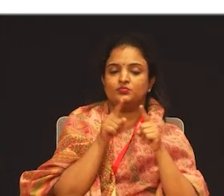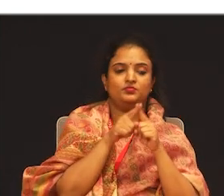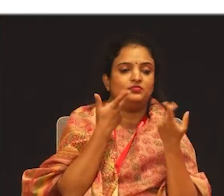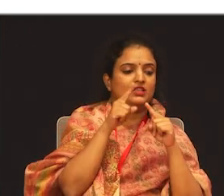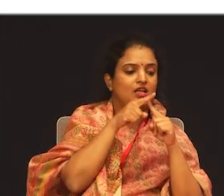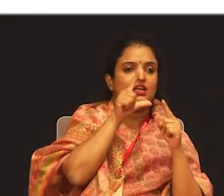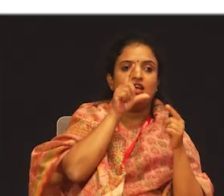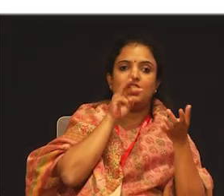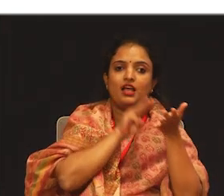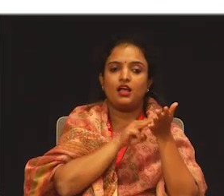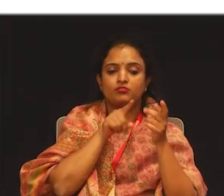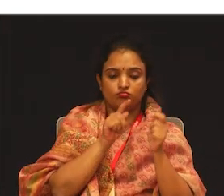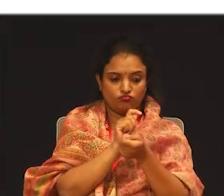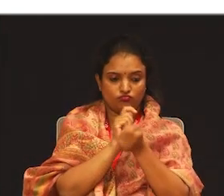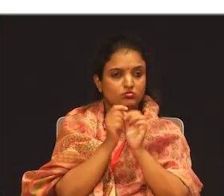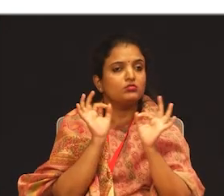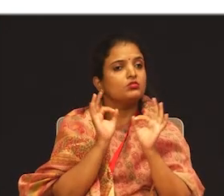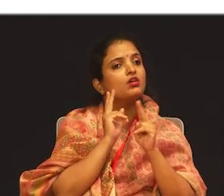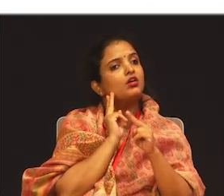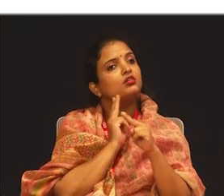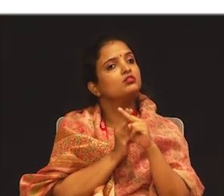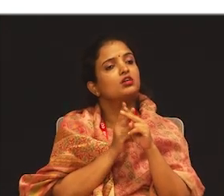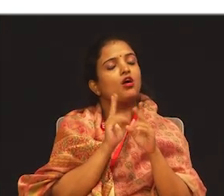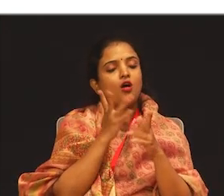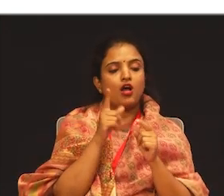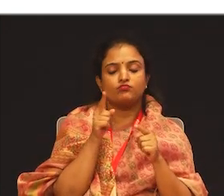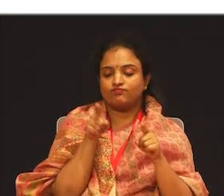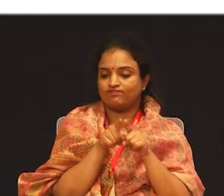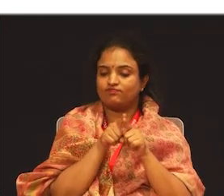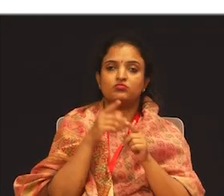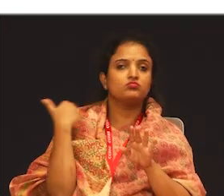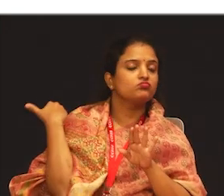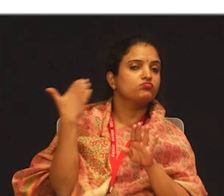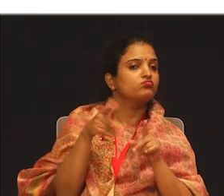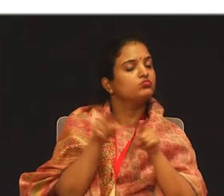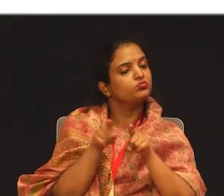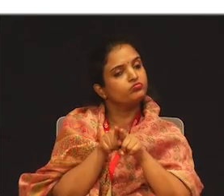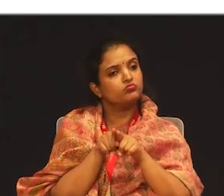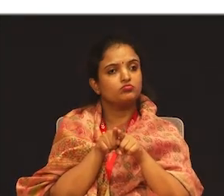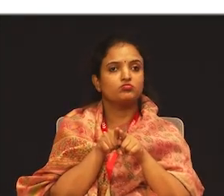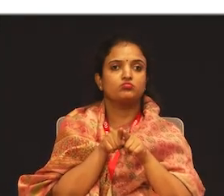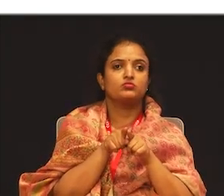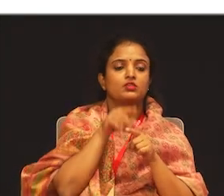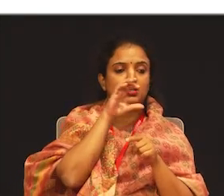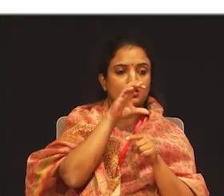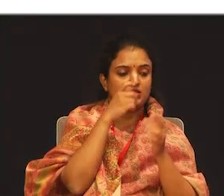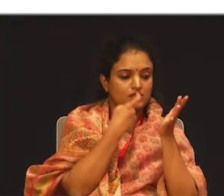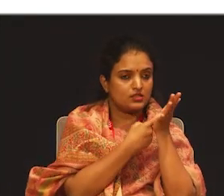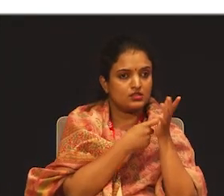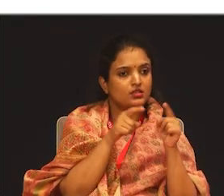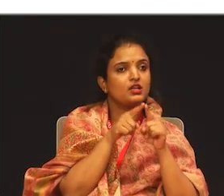TLM not modified, adapted, or accommodated in the CR. What is